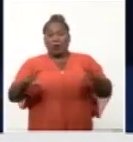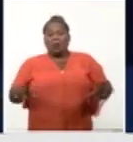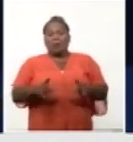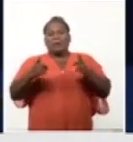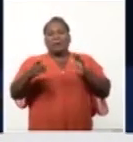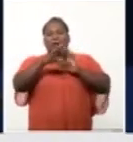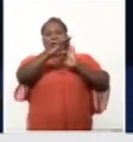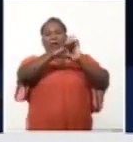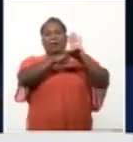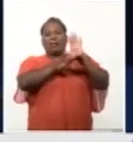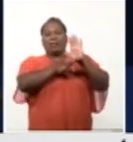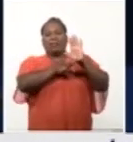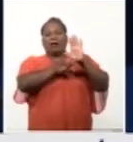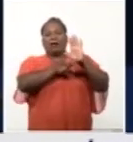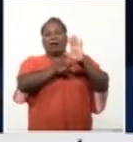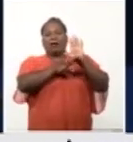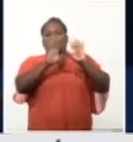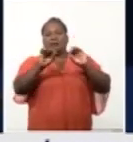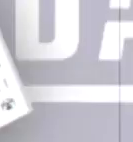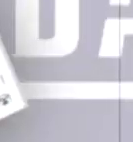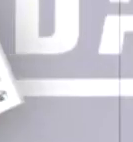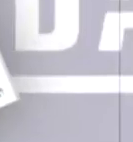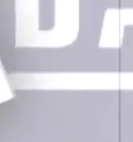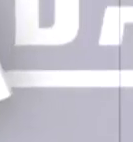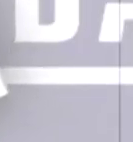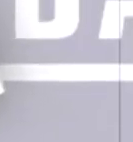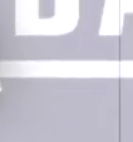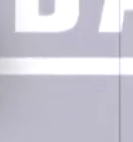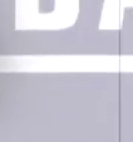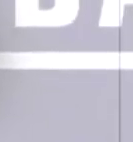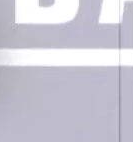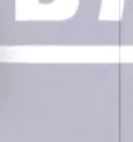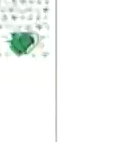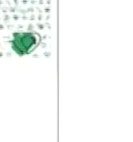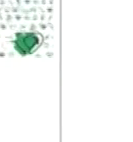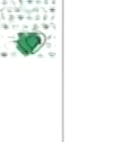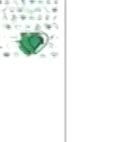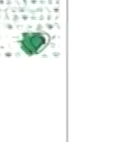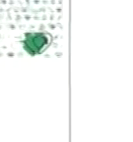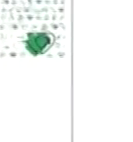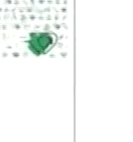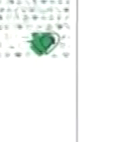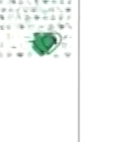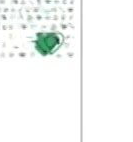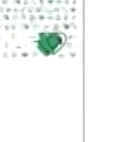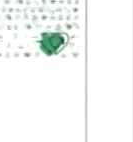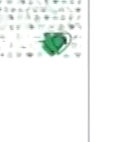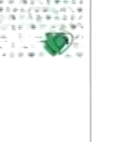complied with.